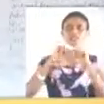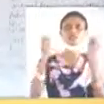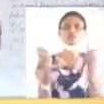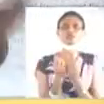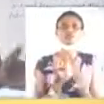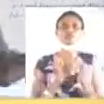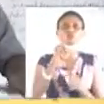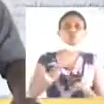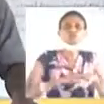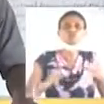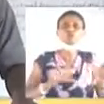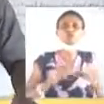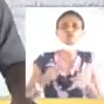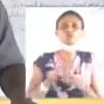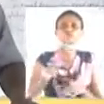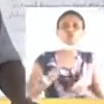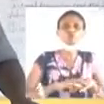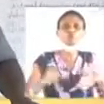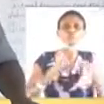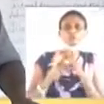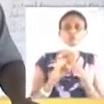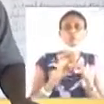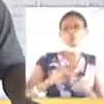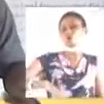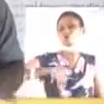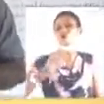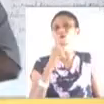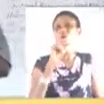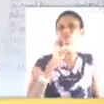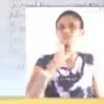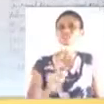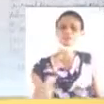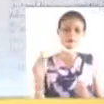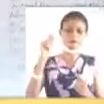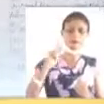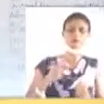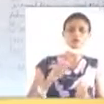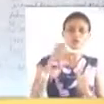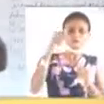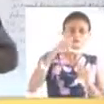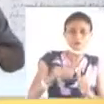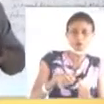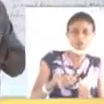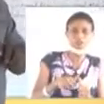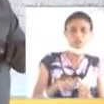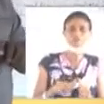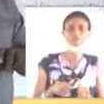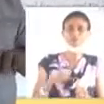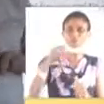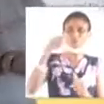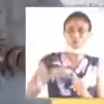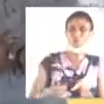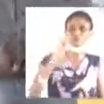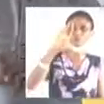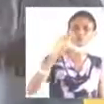don't belong to the group. Youthful exuberance. Another one we saw is inferiority